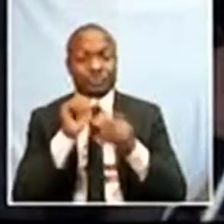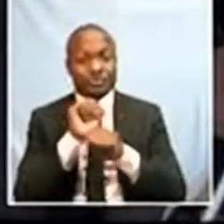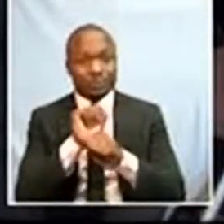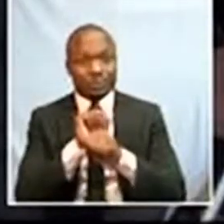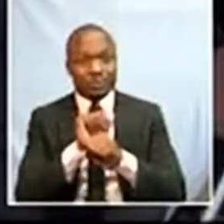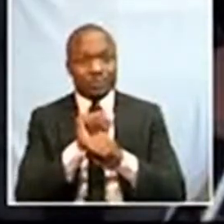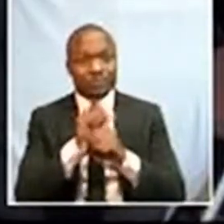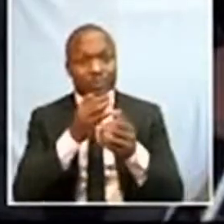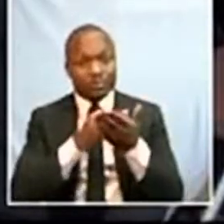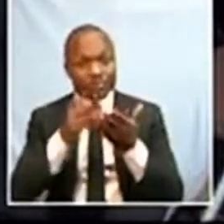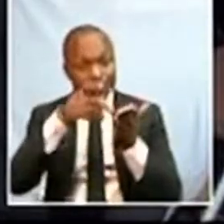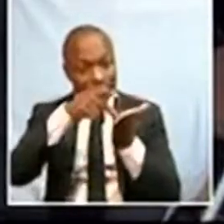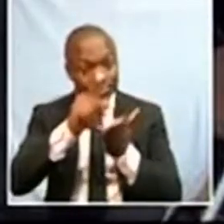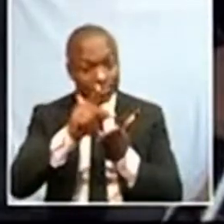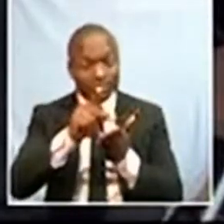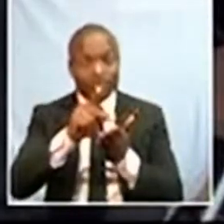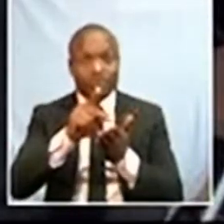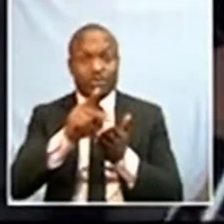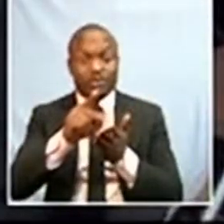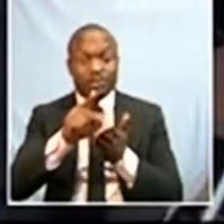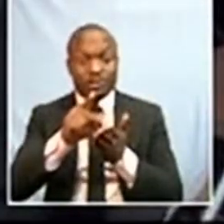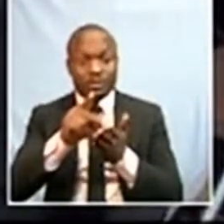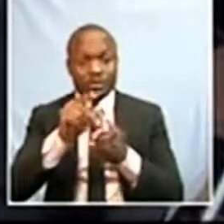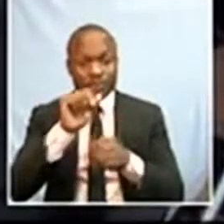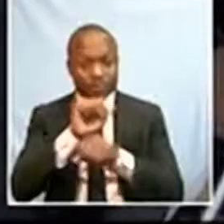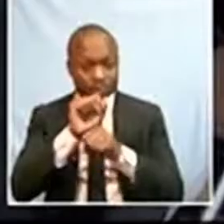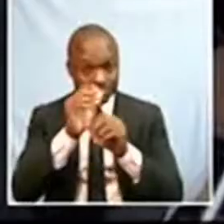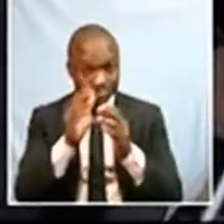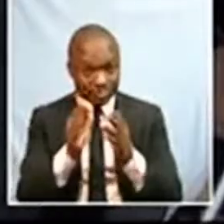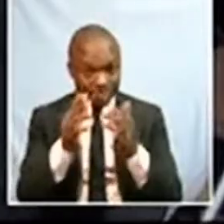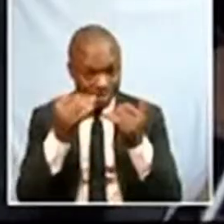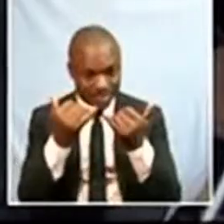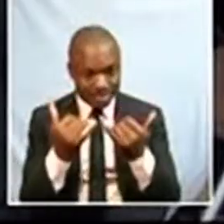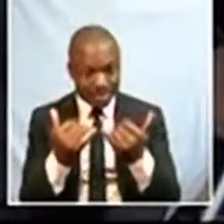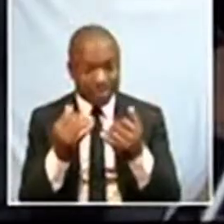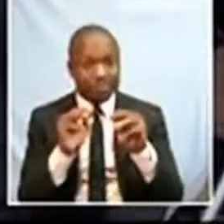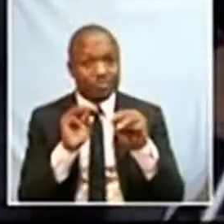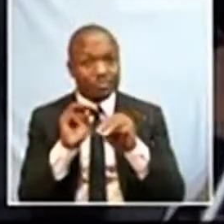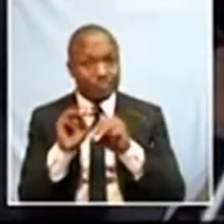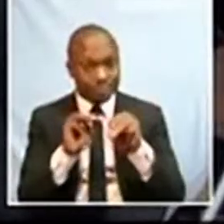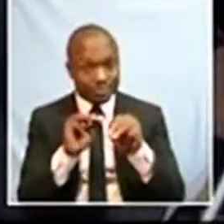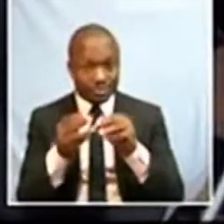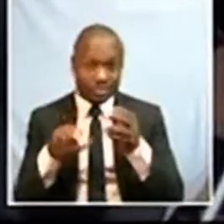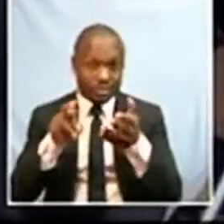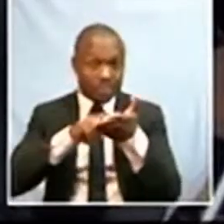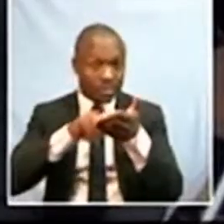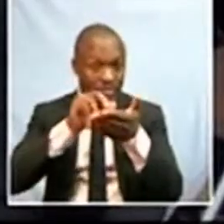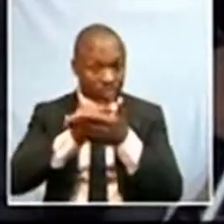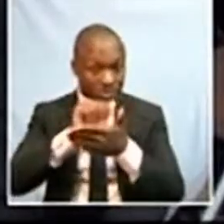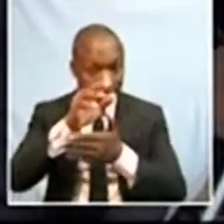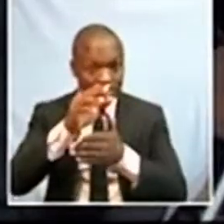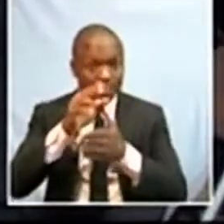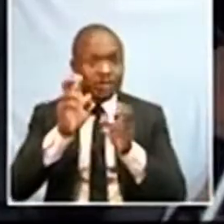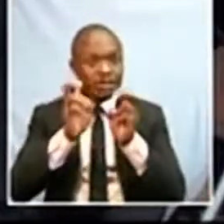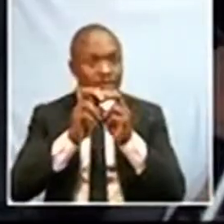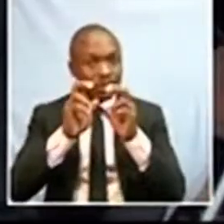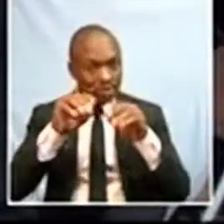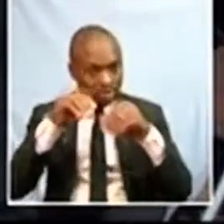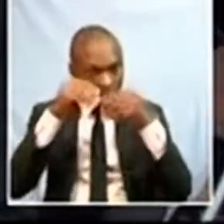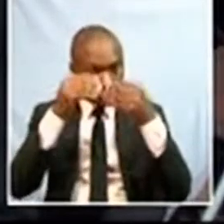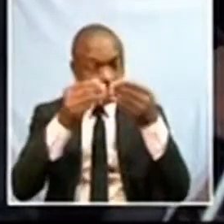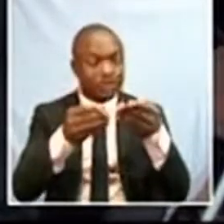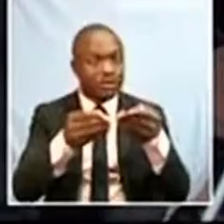pay obligation. So now management re-advertised, and the contract was awarded